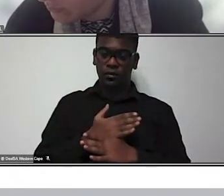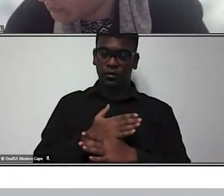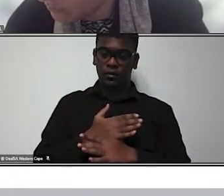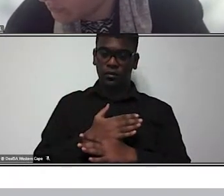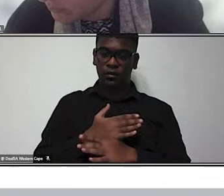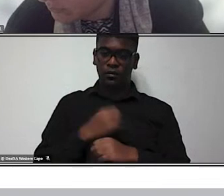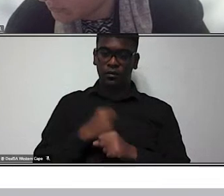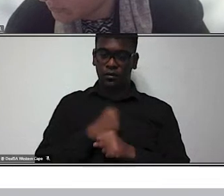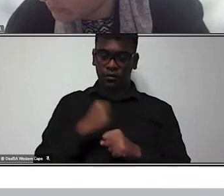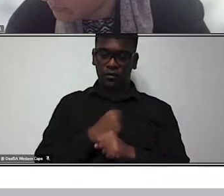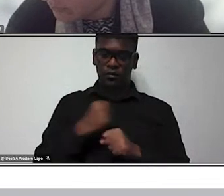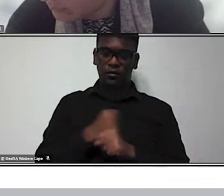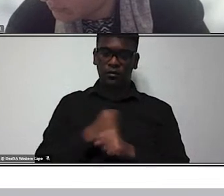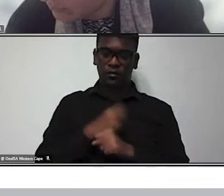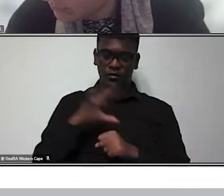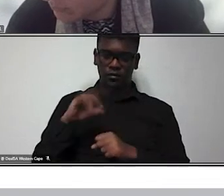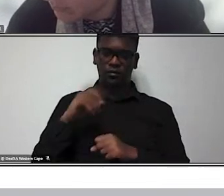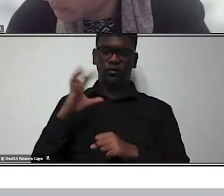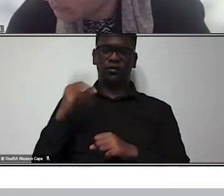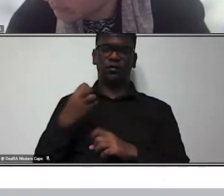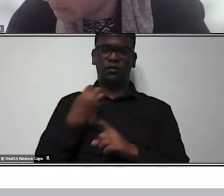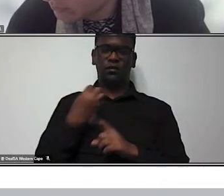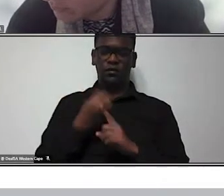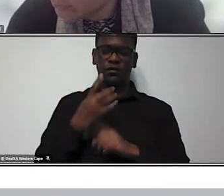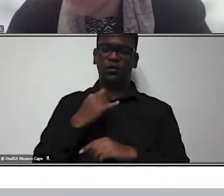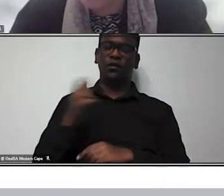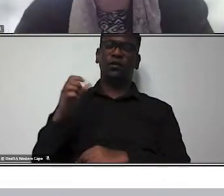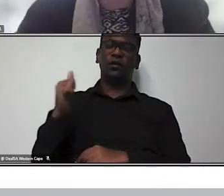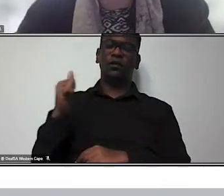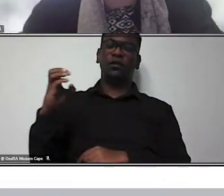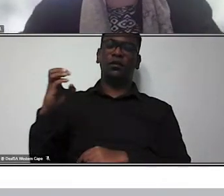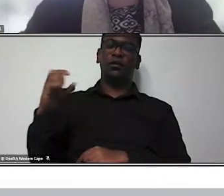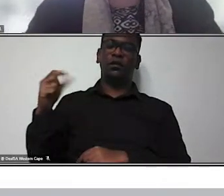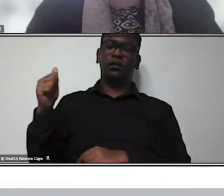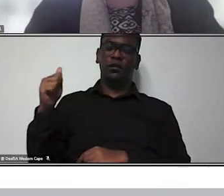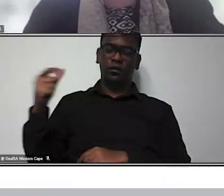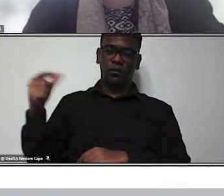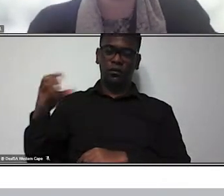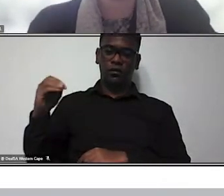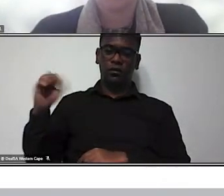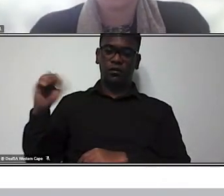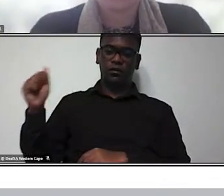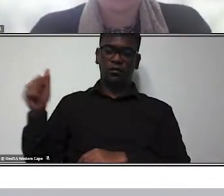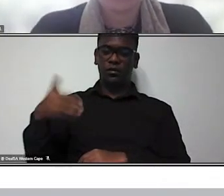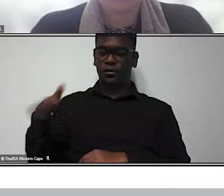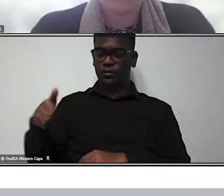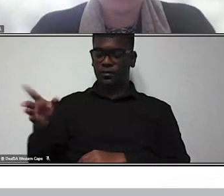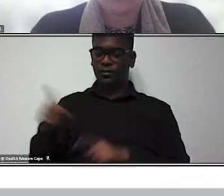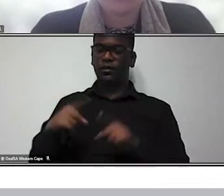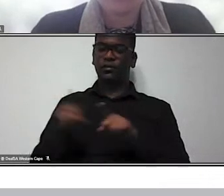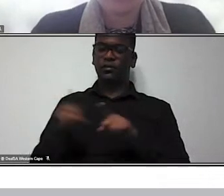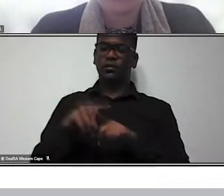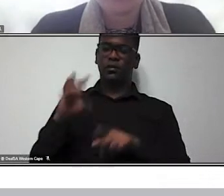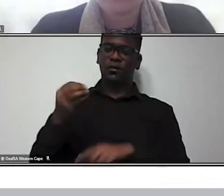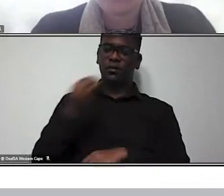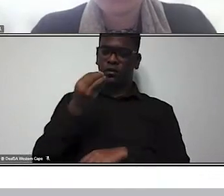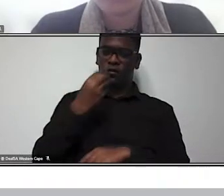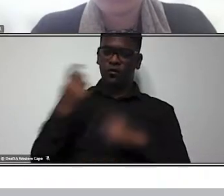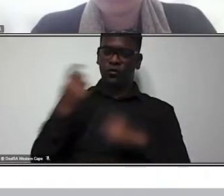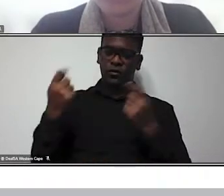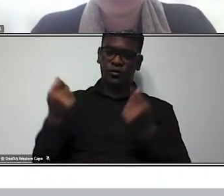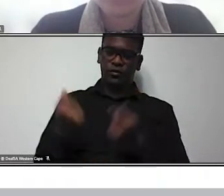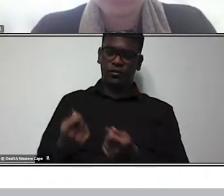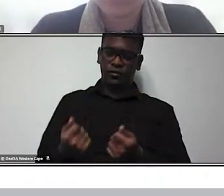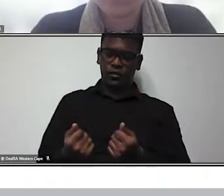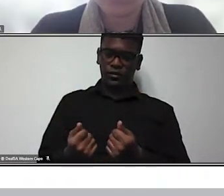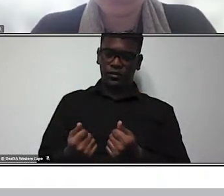affected if AGOA is no longer there, but there are also food prices, as Ms. Matoti